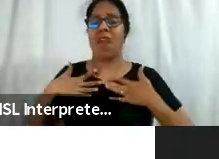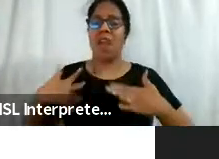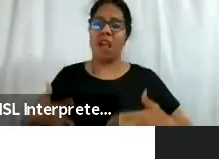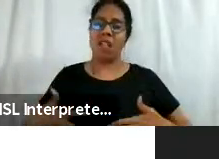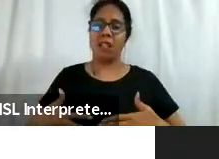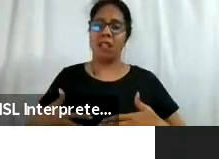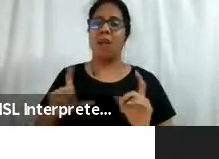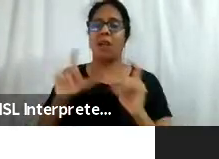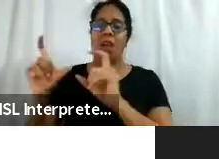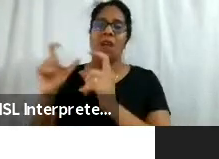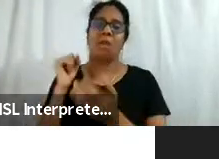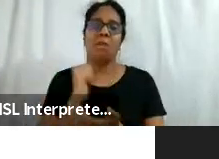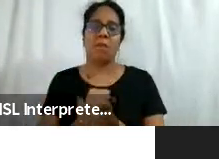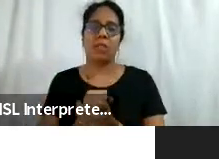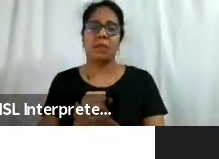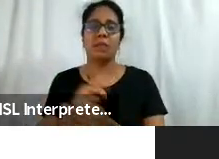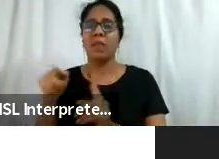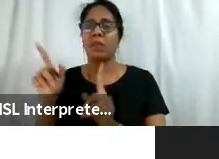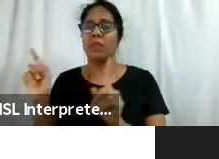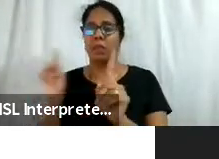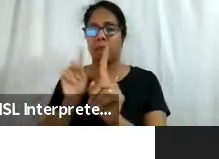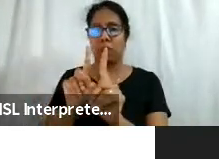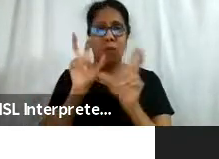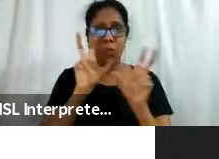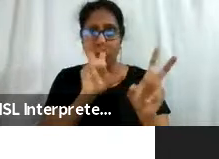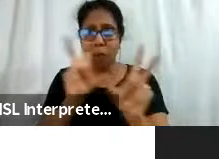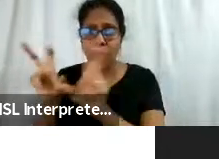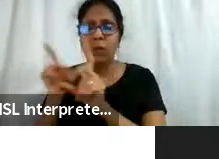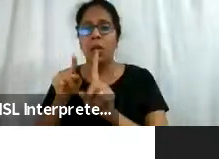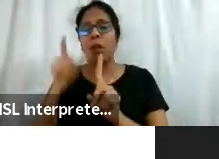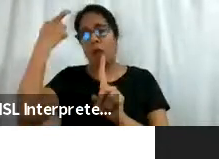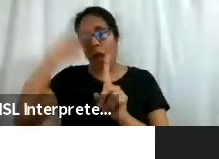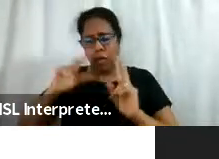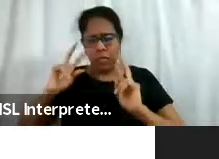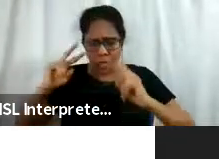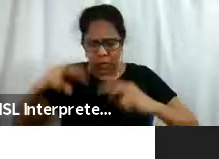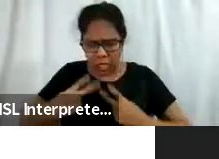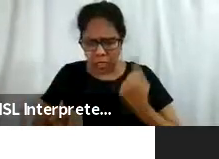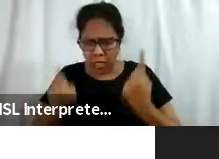caregivers and the contacts in the house, they need to self-monitor